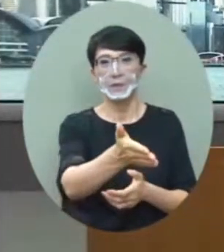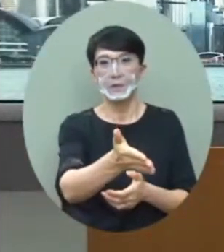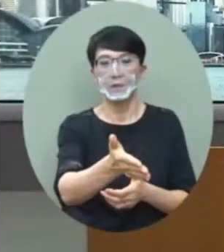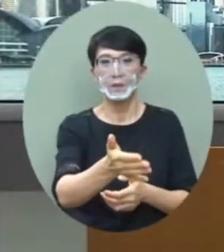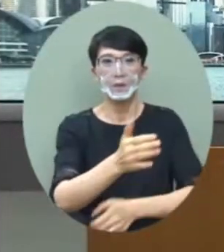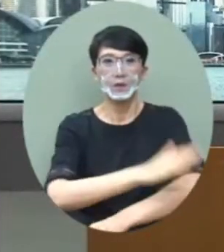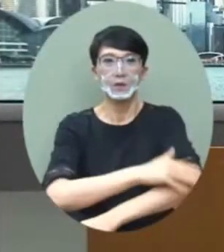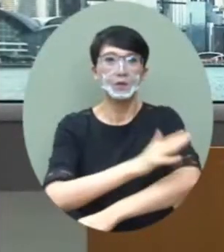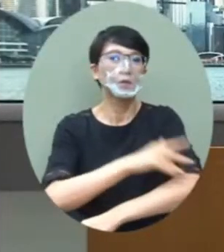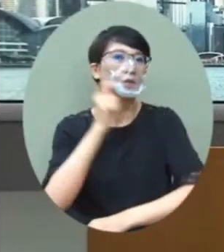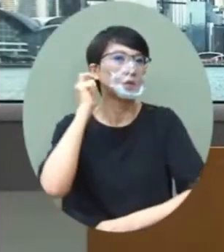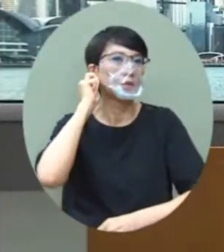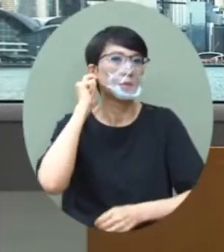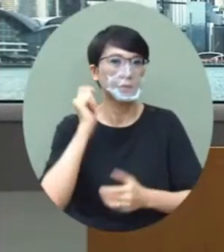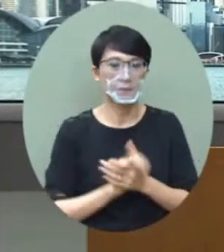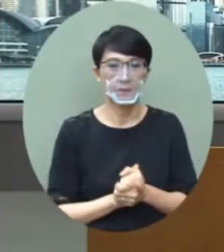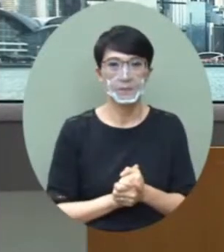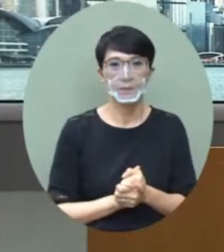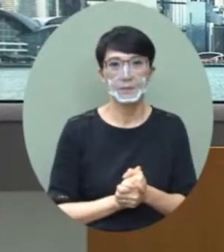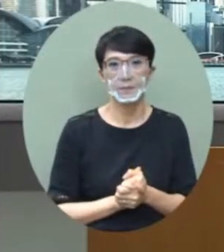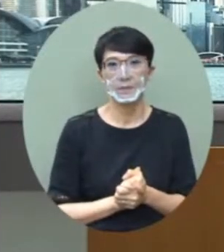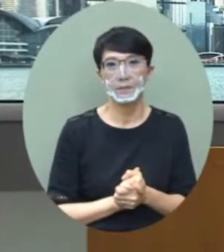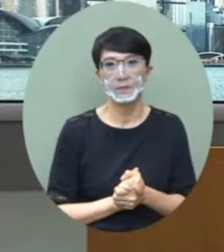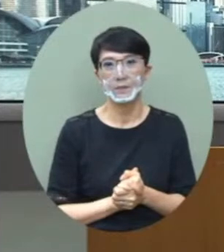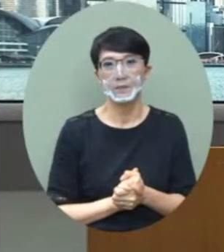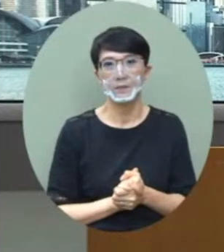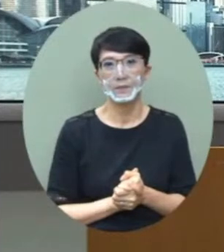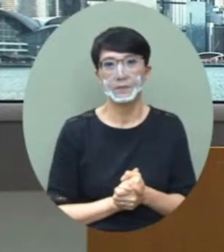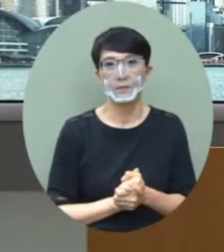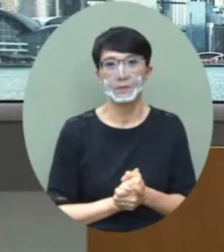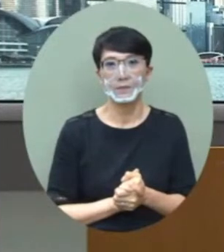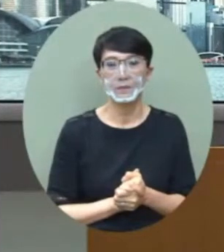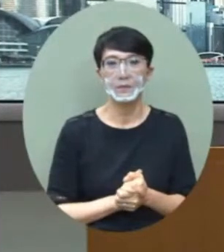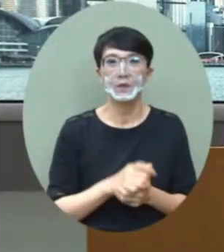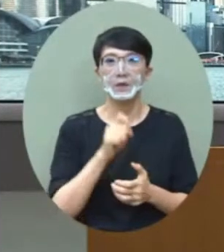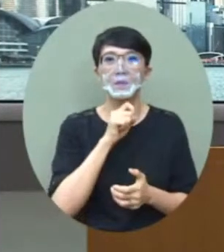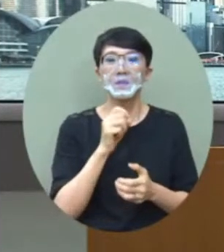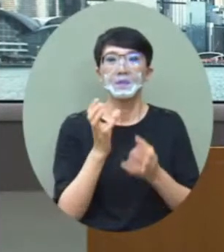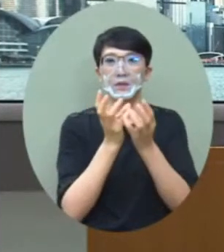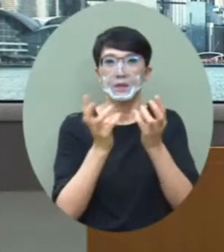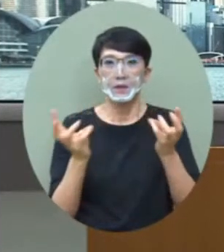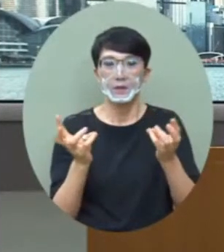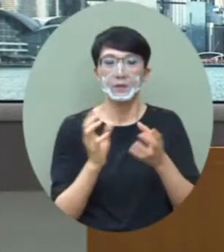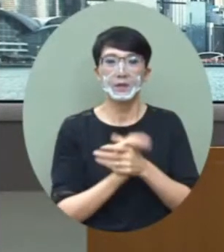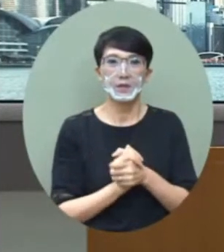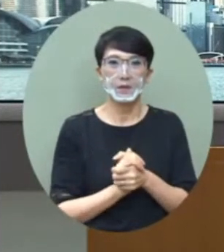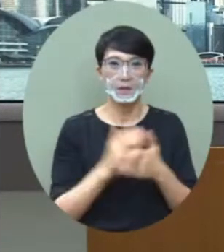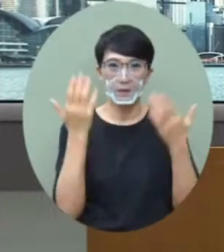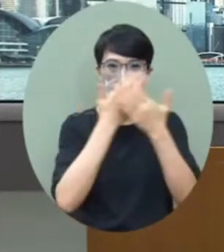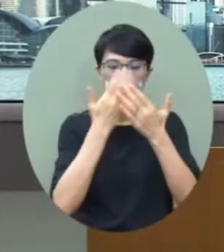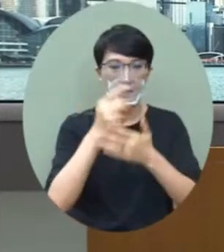handle about 2,000 bodies at the moment. The reporter on the front row, please. I'm from Cable TV.